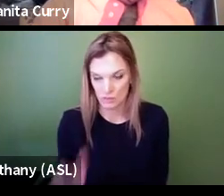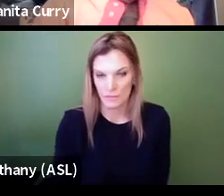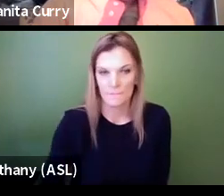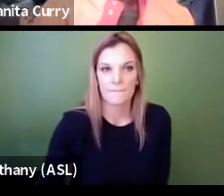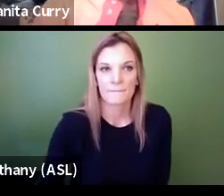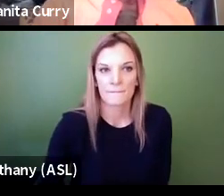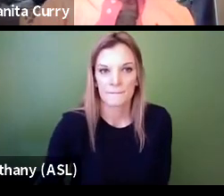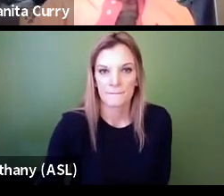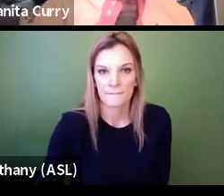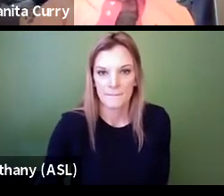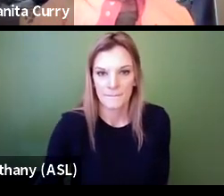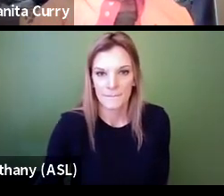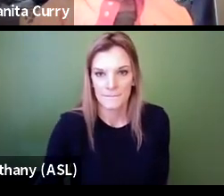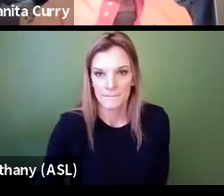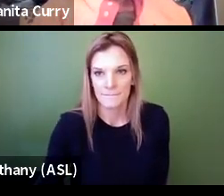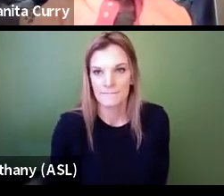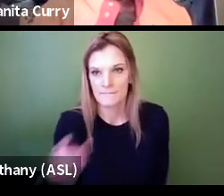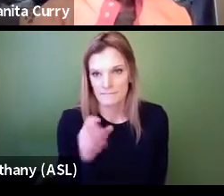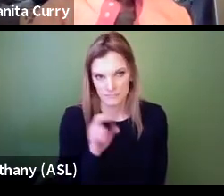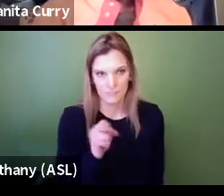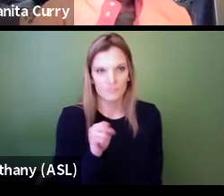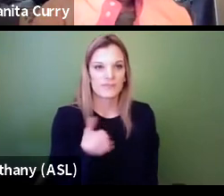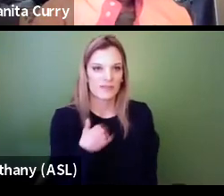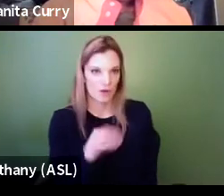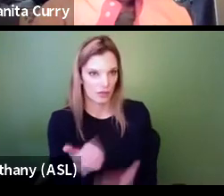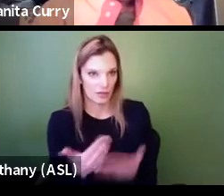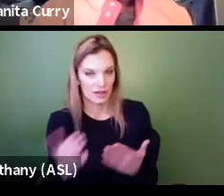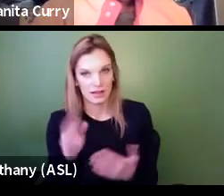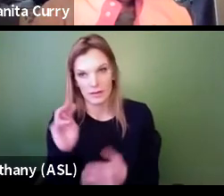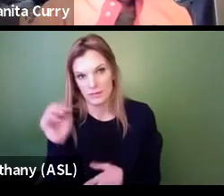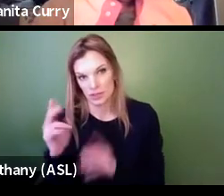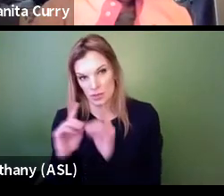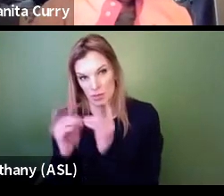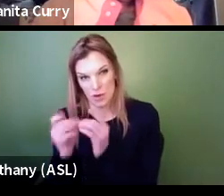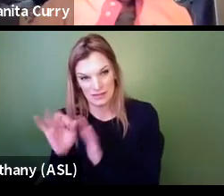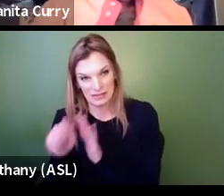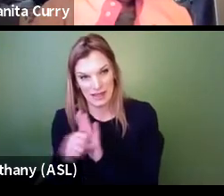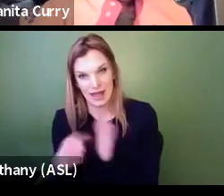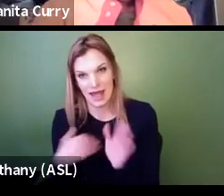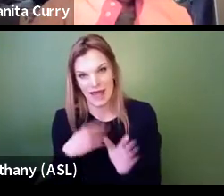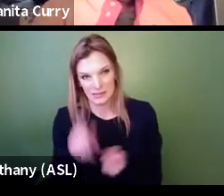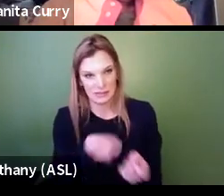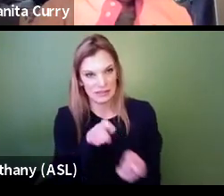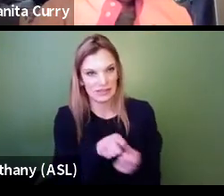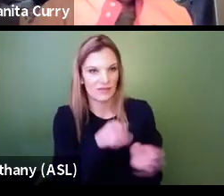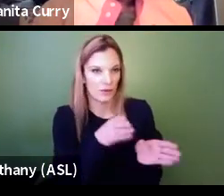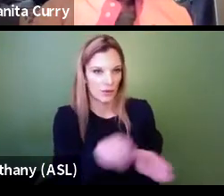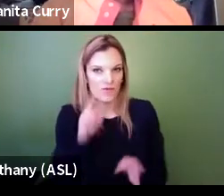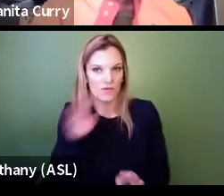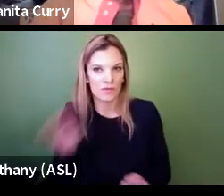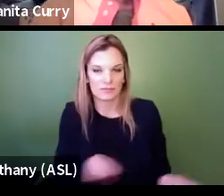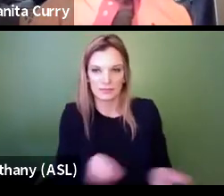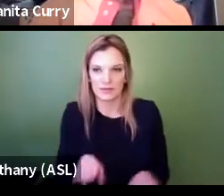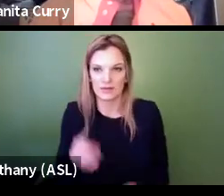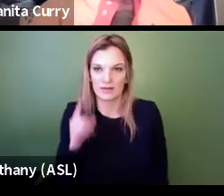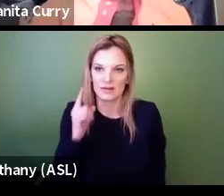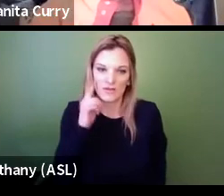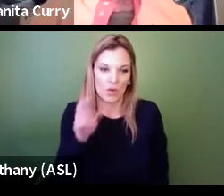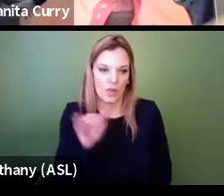Yes, I do have one other thing. The Michigan Department of State has a specific code of conduct for the